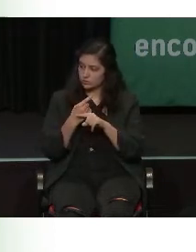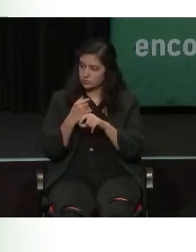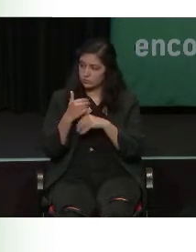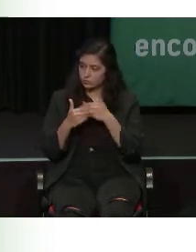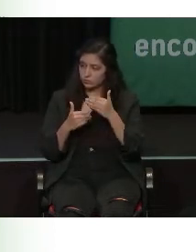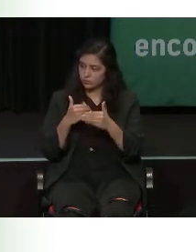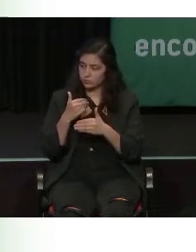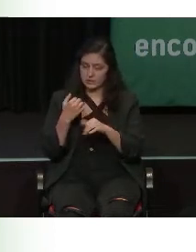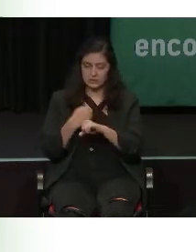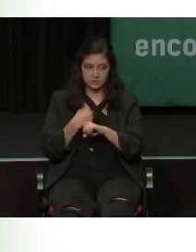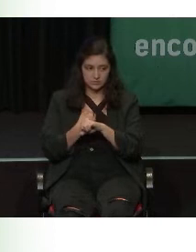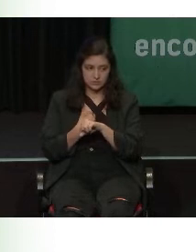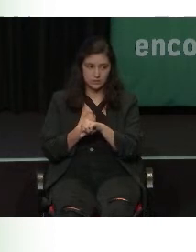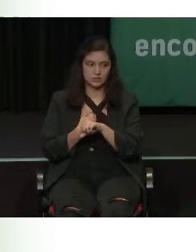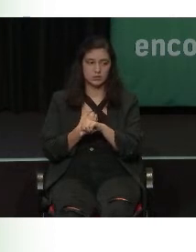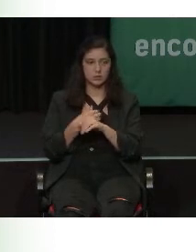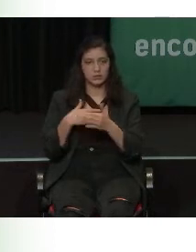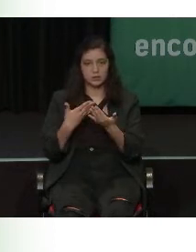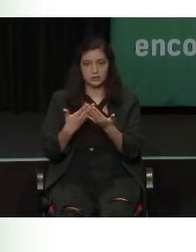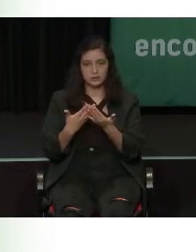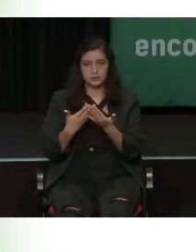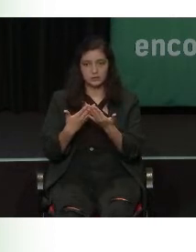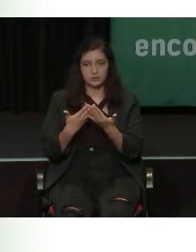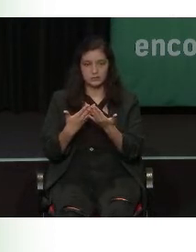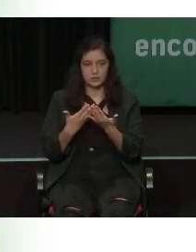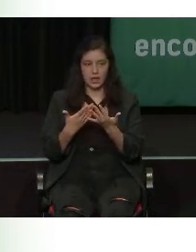kinase activity, has permanent signaling, and is